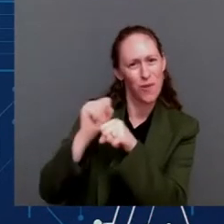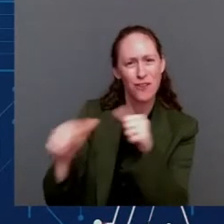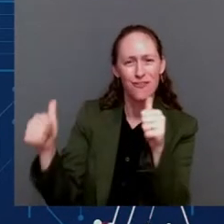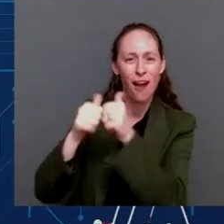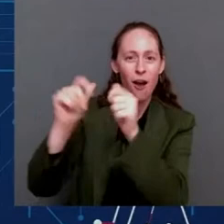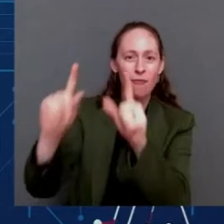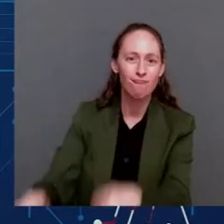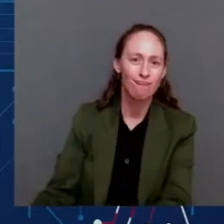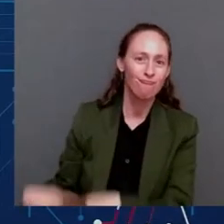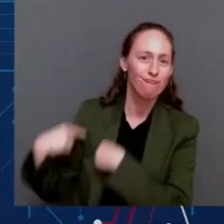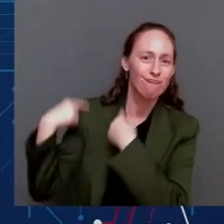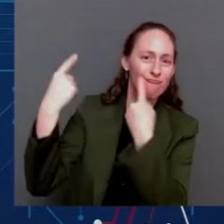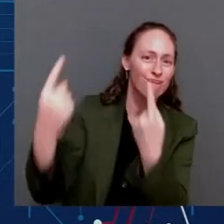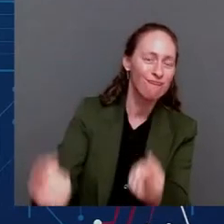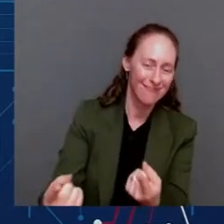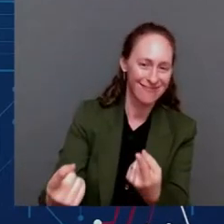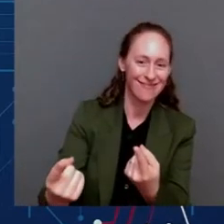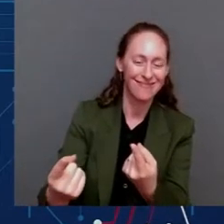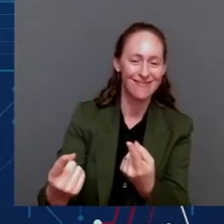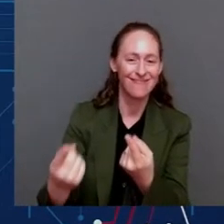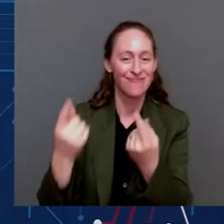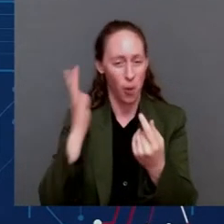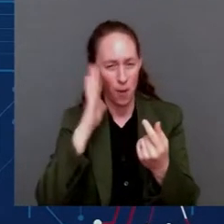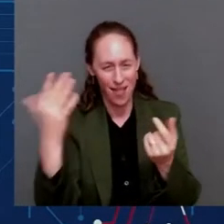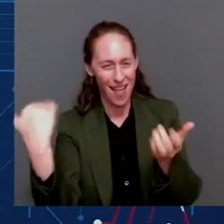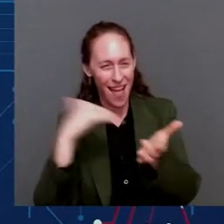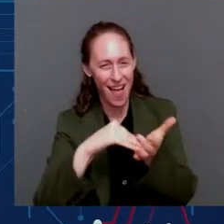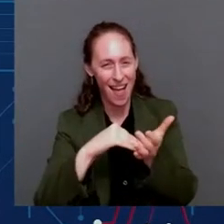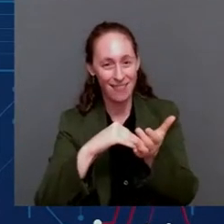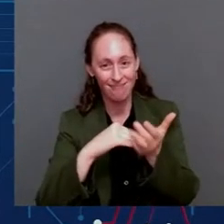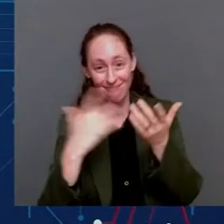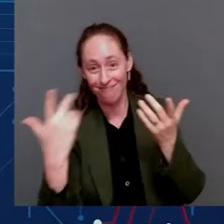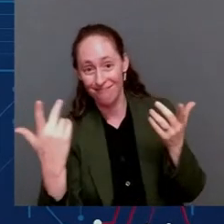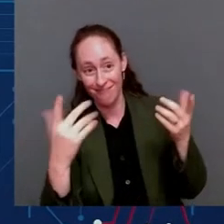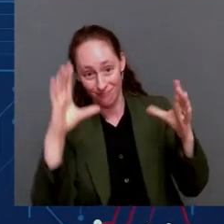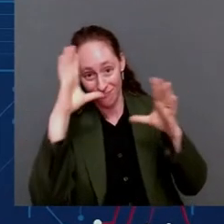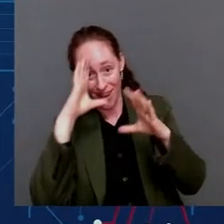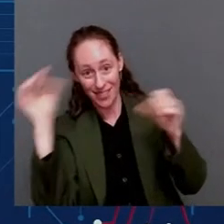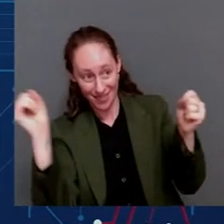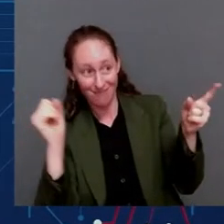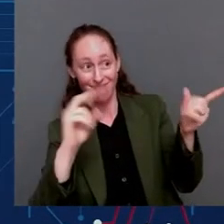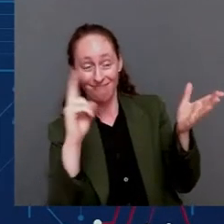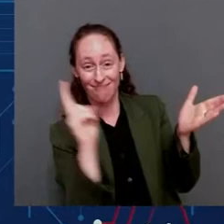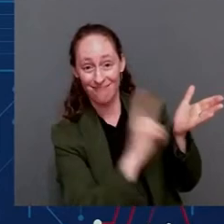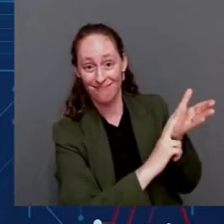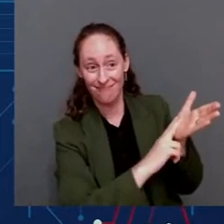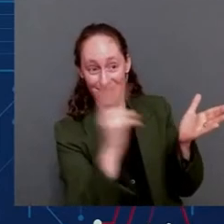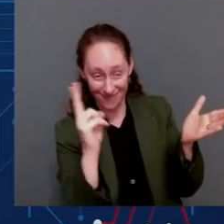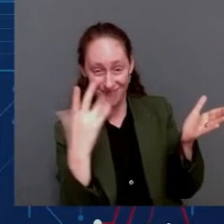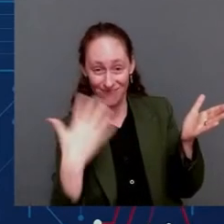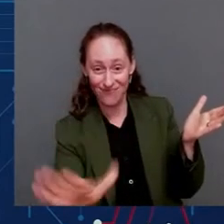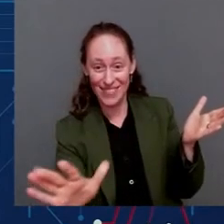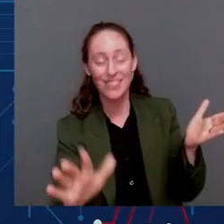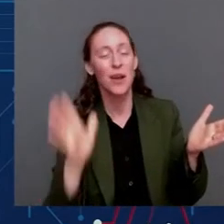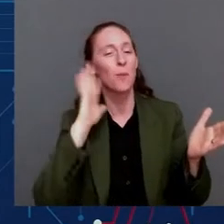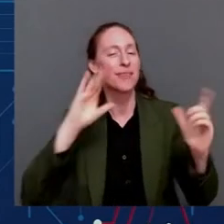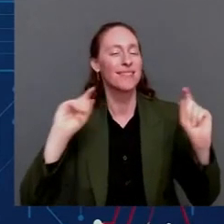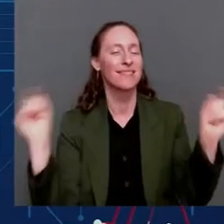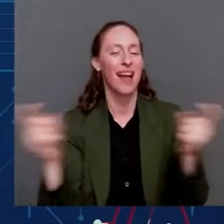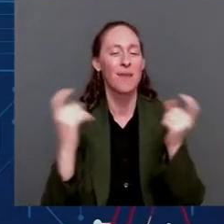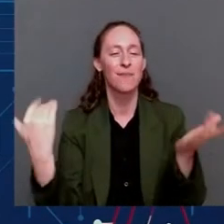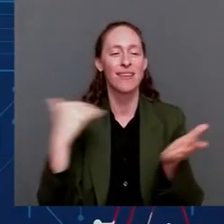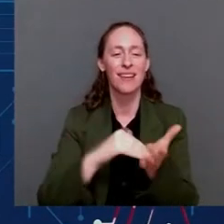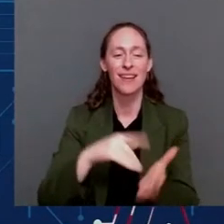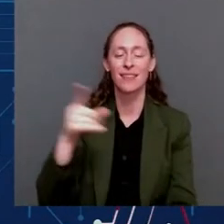once again when President Biden signs it into law. Senator Stabenow. Well, thank you, Senator Peters.